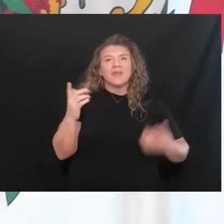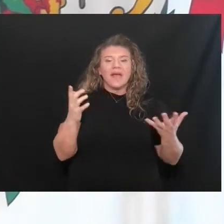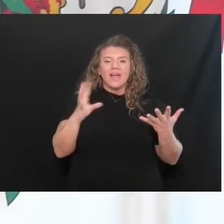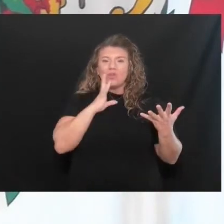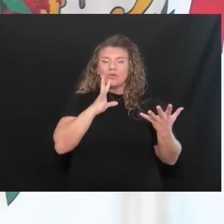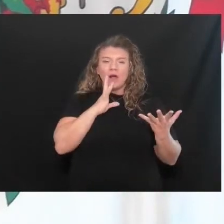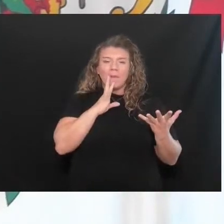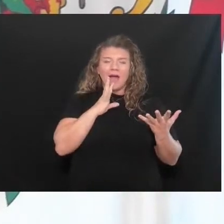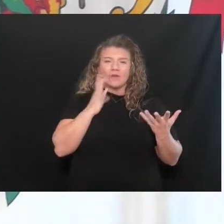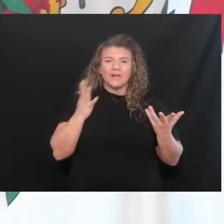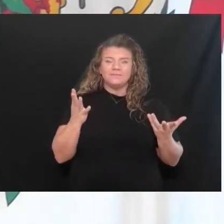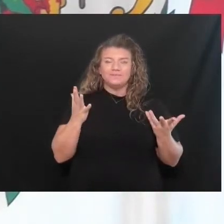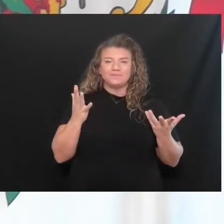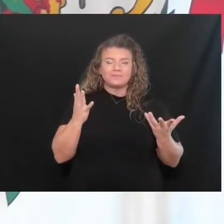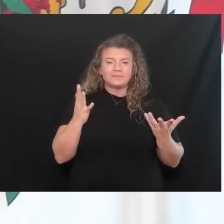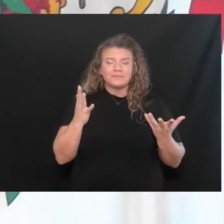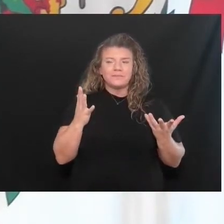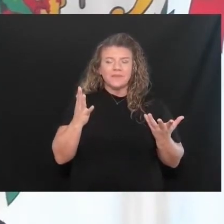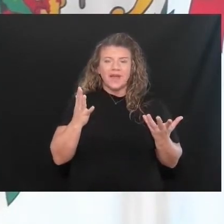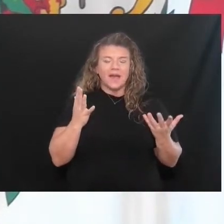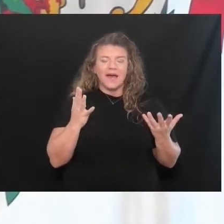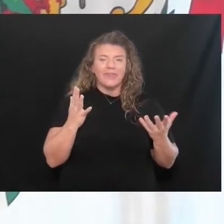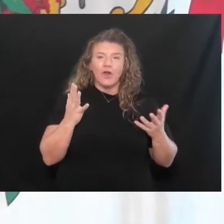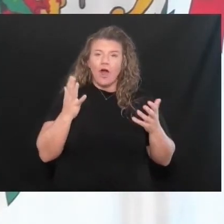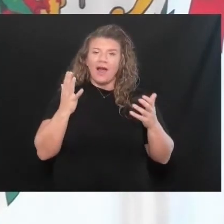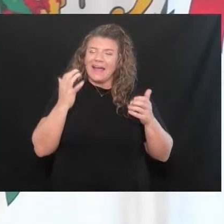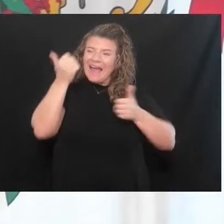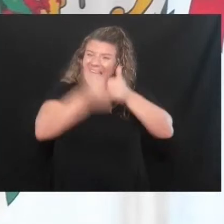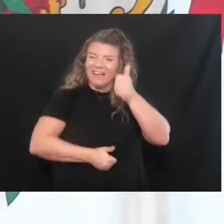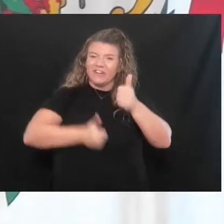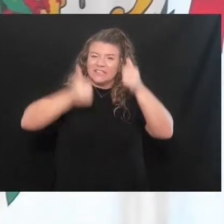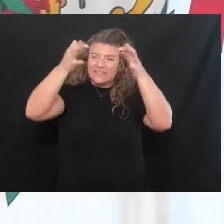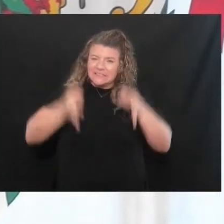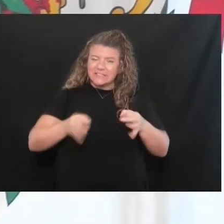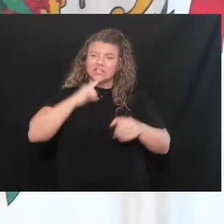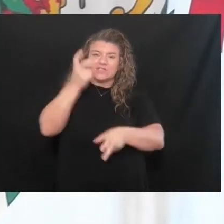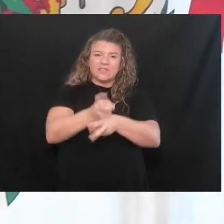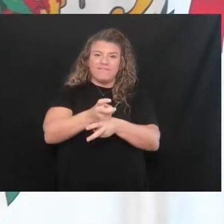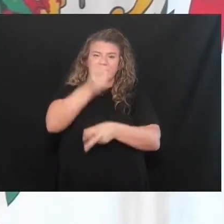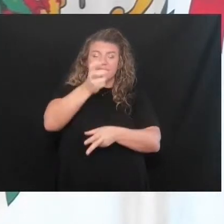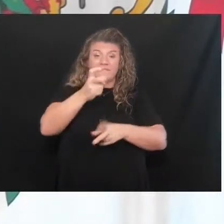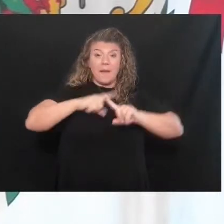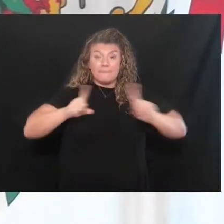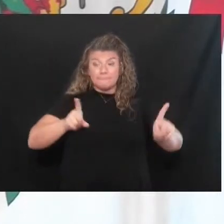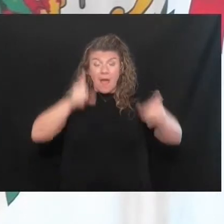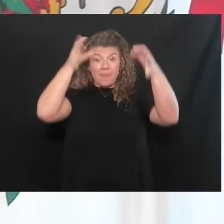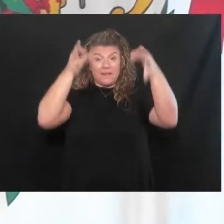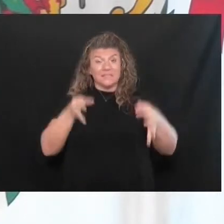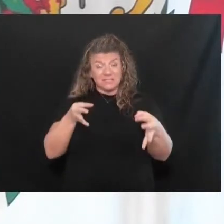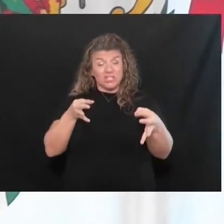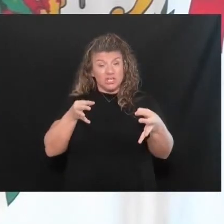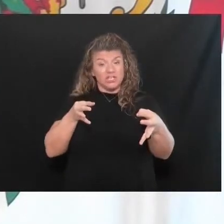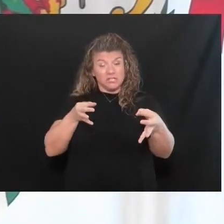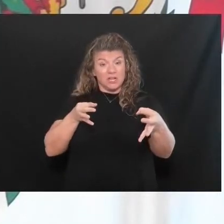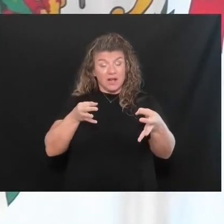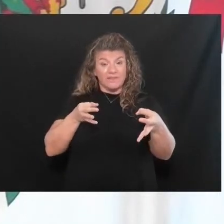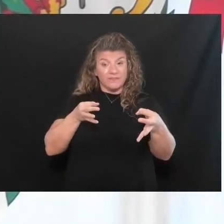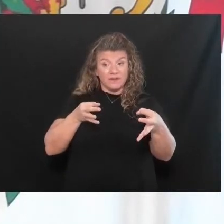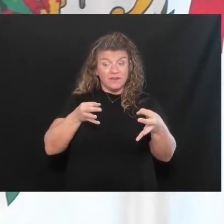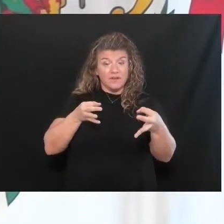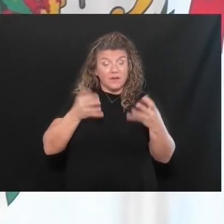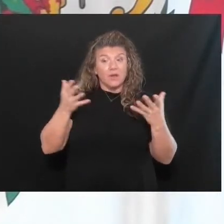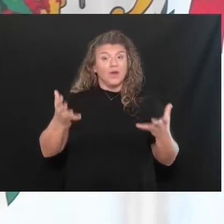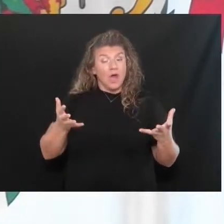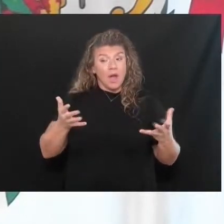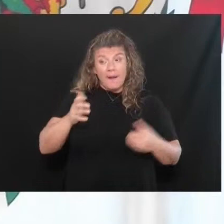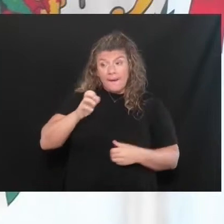about, they're all tough decisions, but from the decision of, you